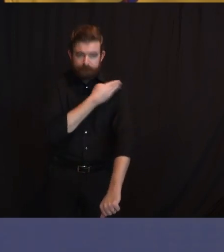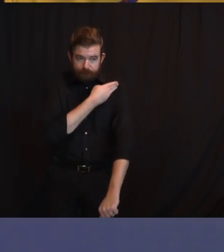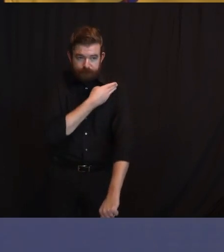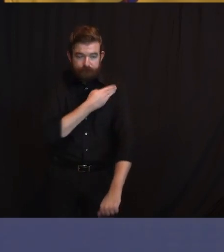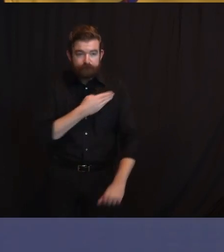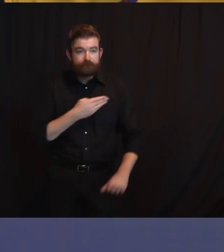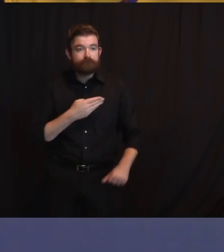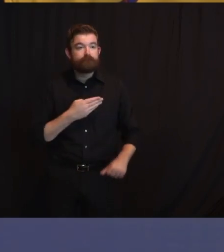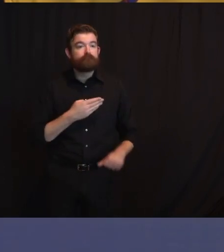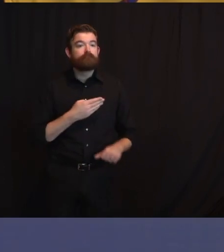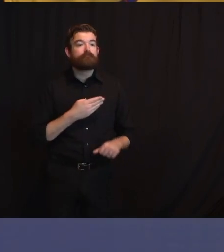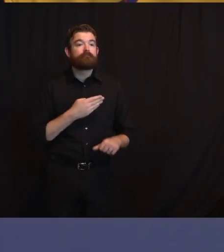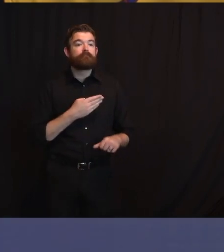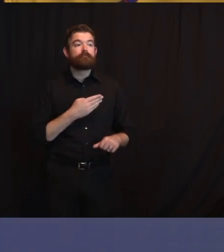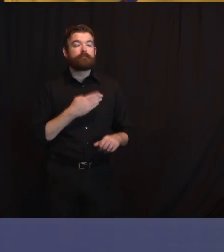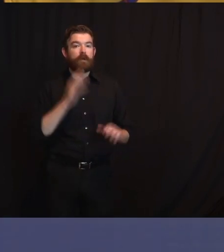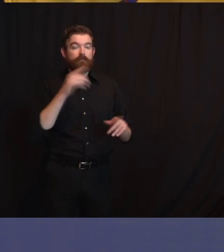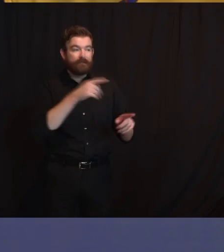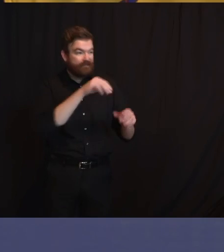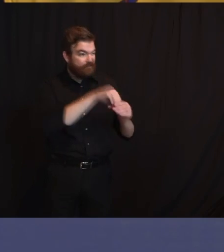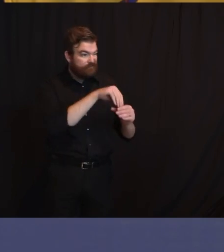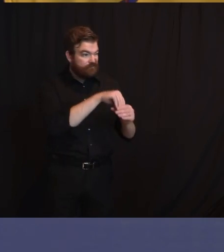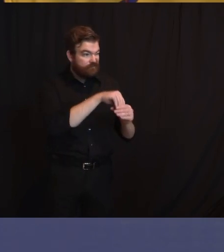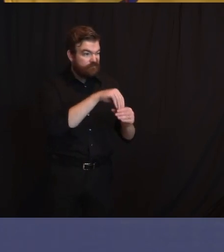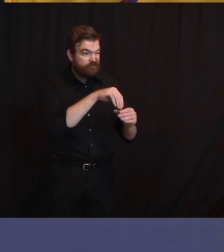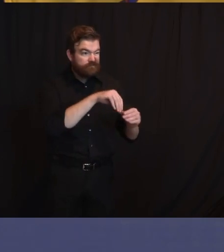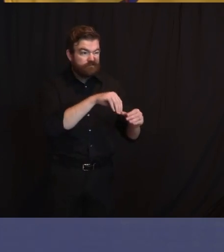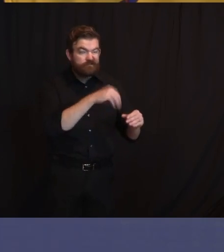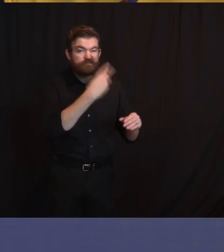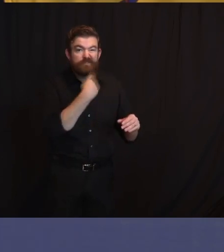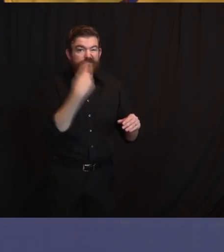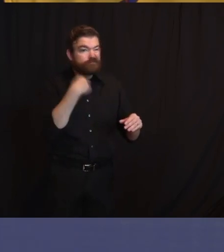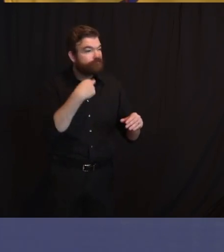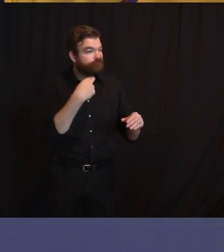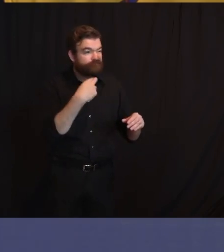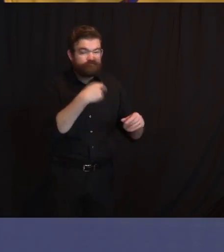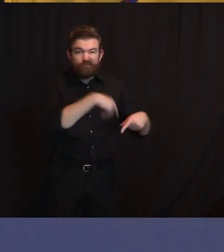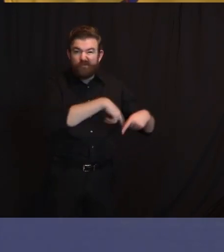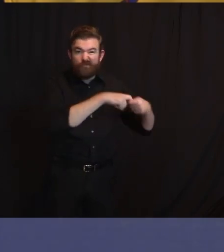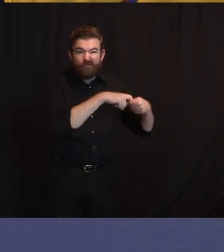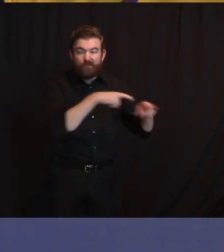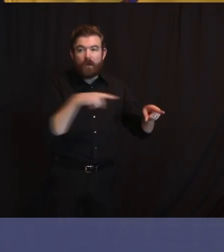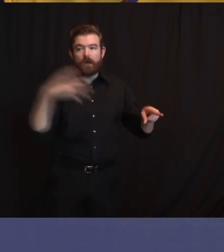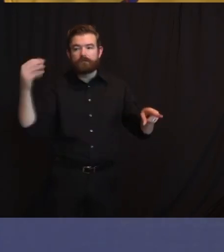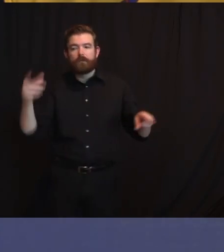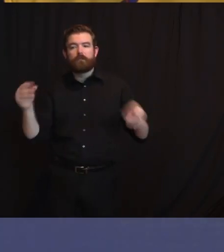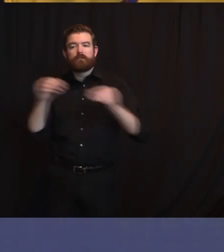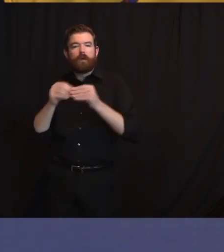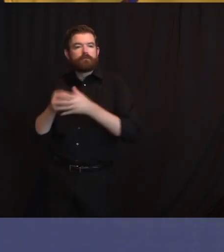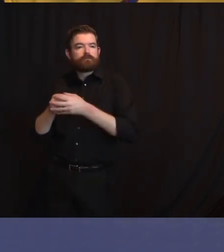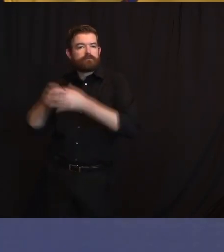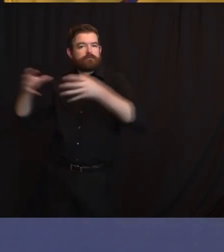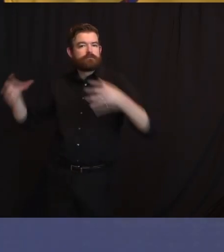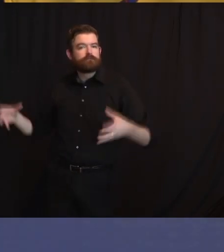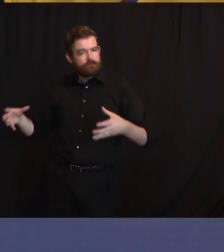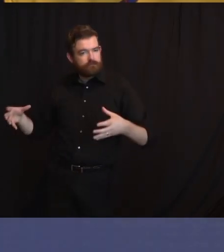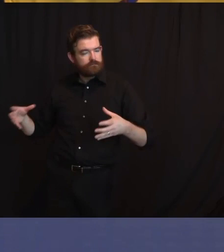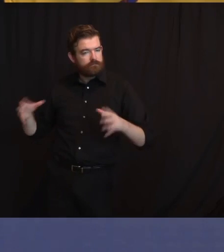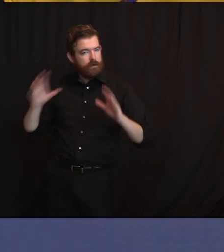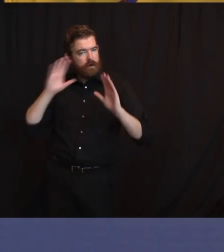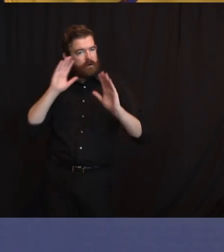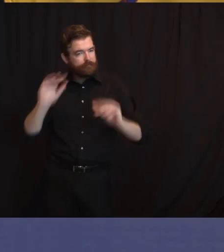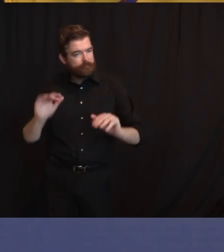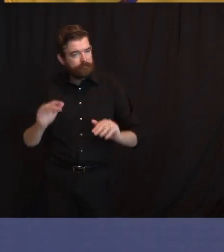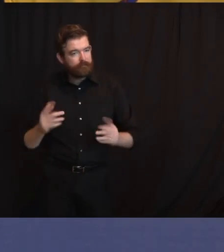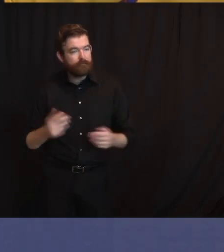that preventing us to get on the inside as soon as we would like. But no state's done what we've done. And to each and every one of you